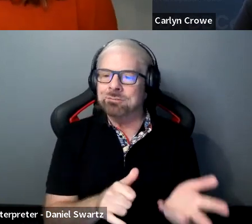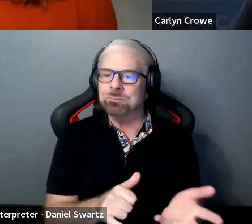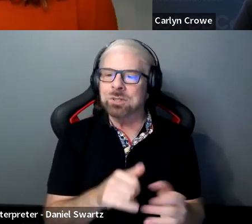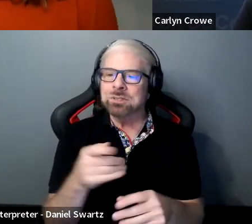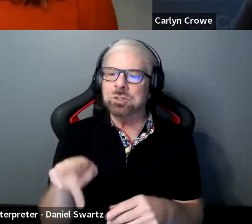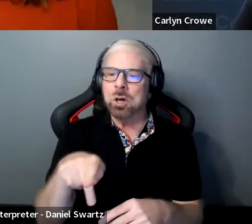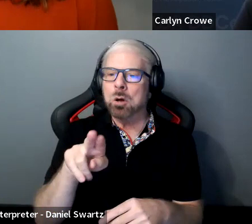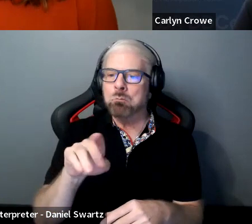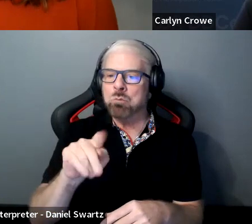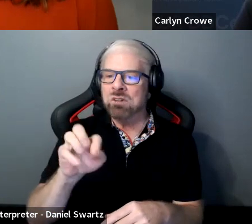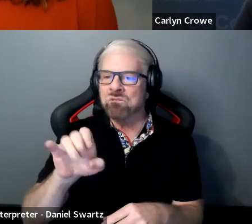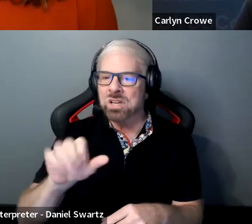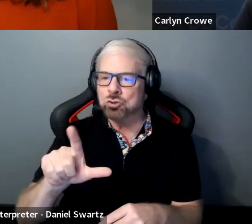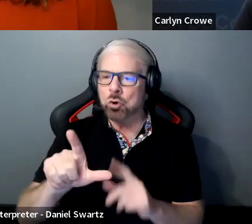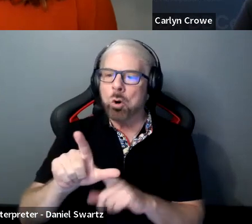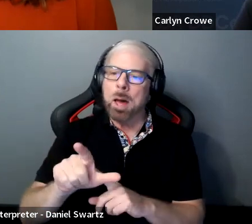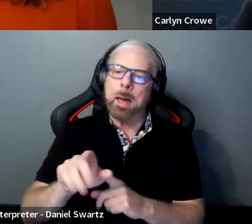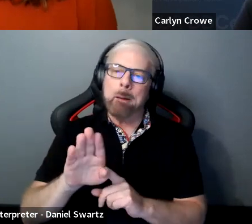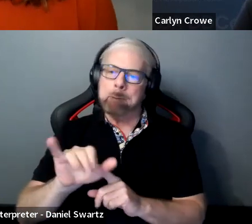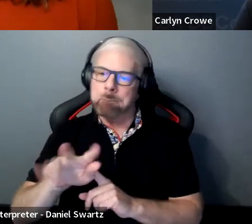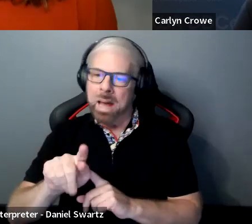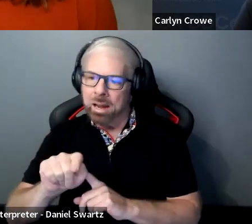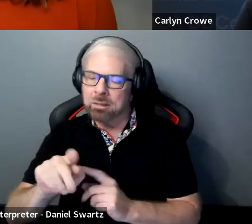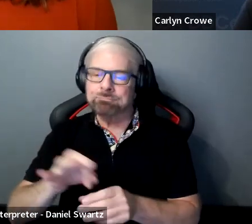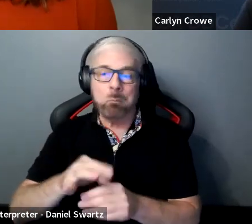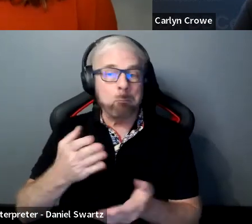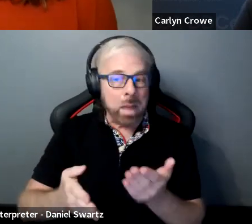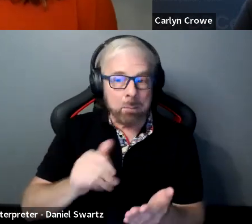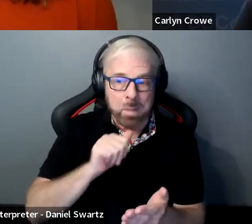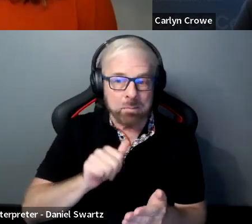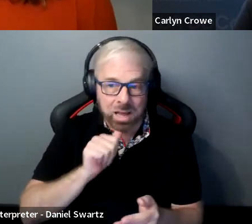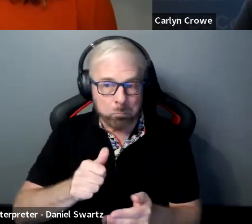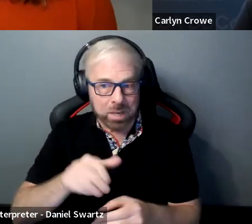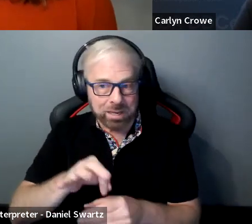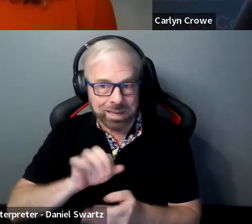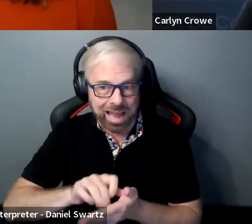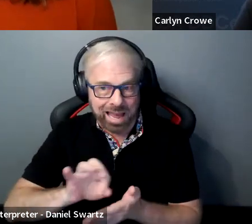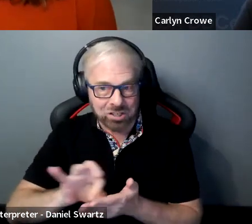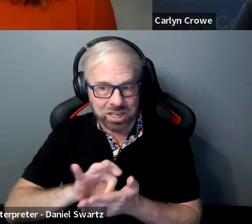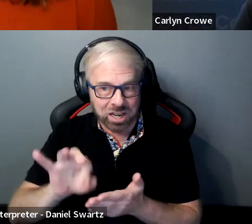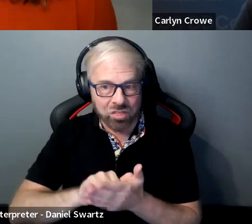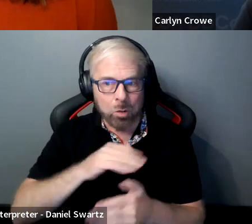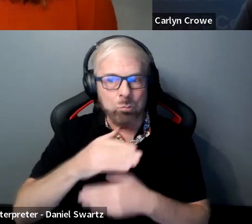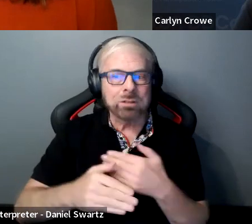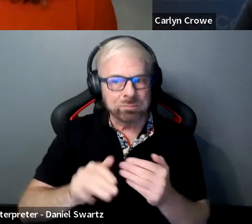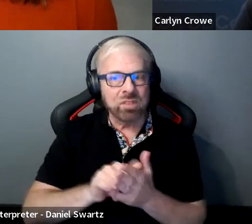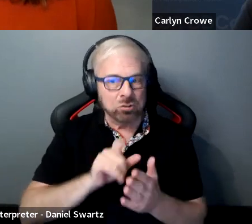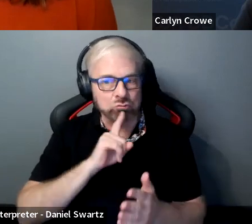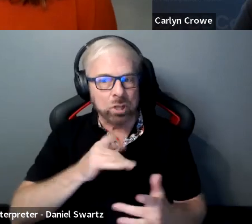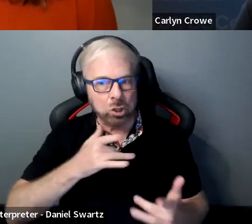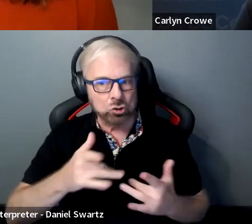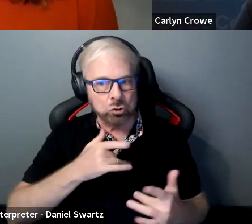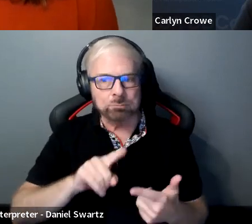provisional ballot and may or may not be counted in that process is concerning.